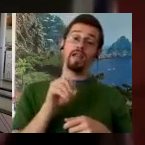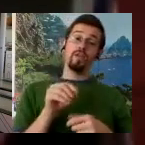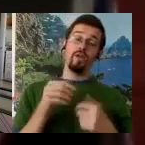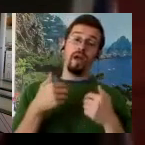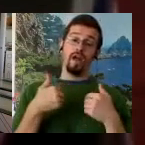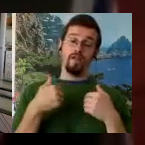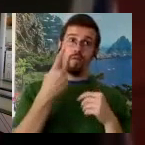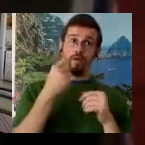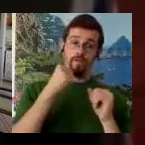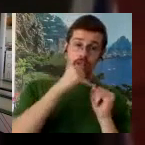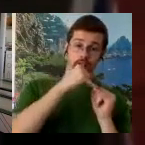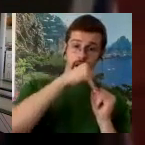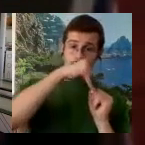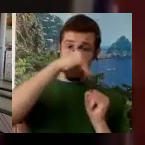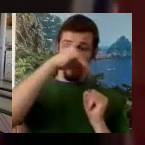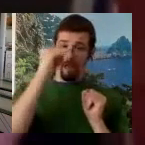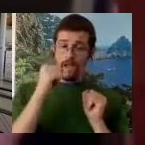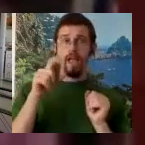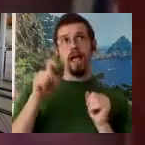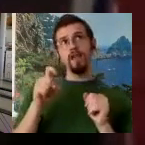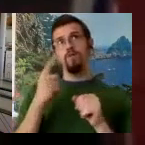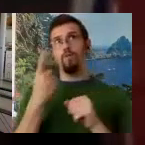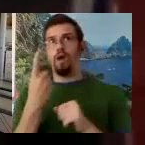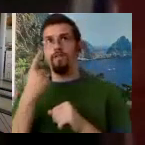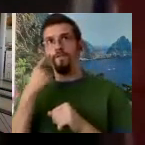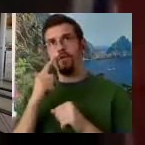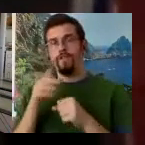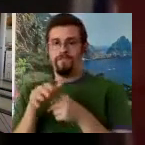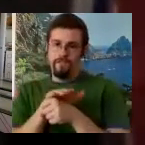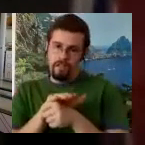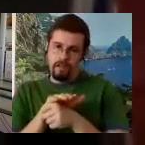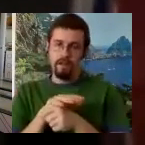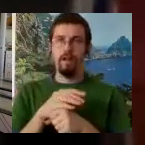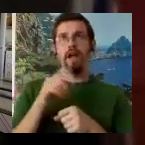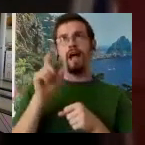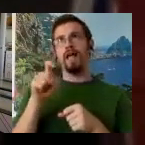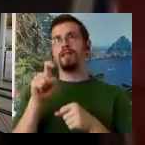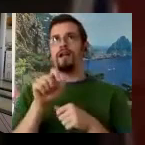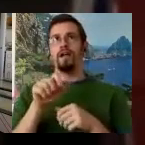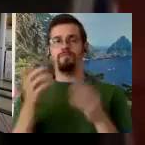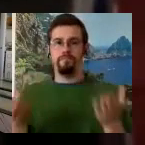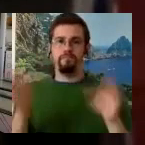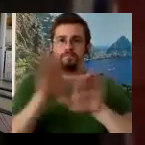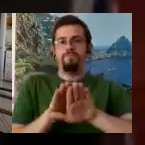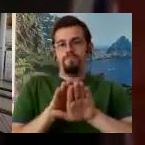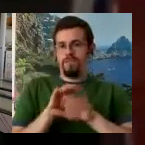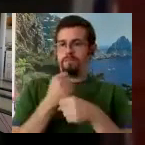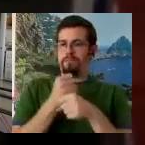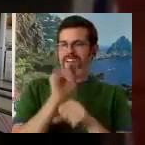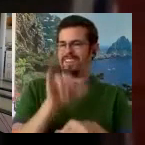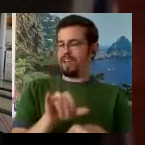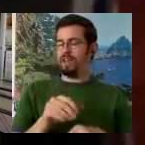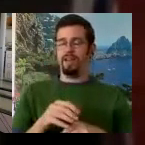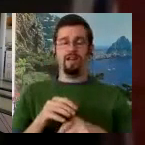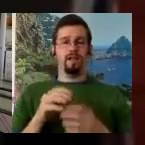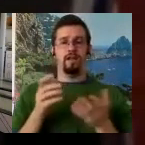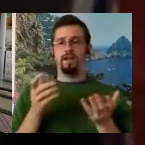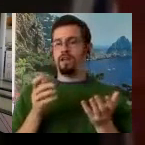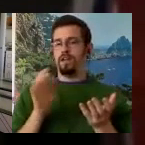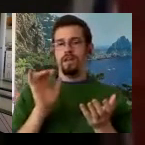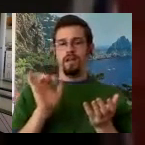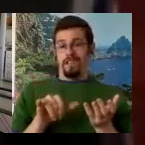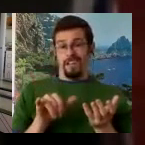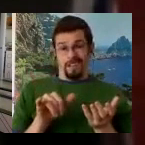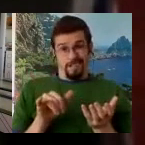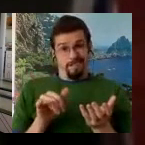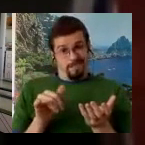create another SVG for the fills, and then I had to combine and put them together. And I think that's what it's going to really take